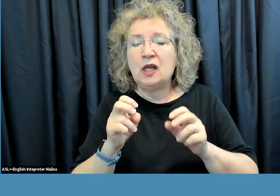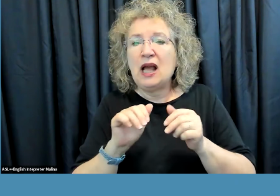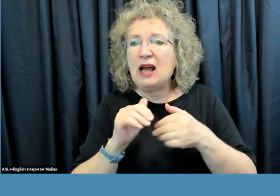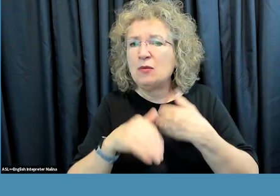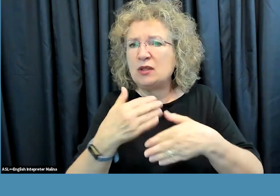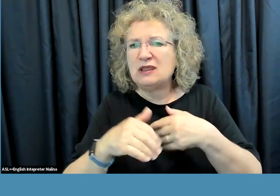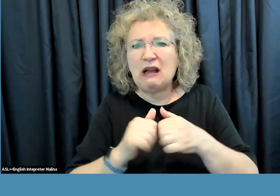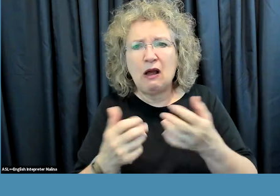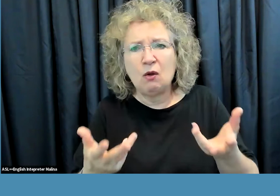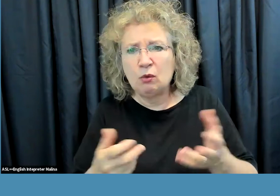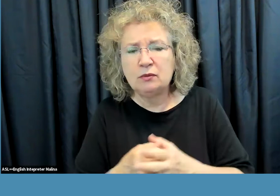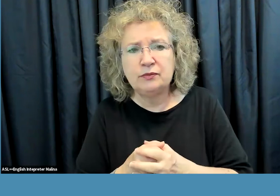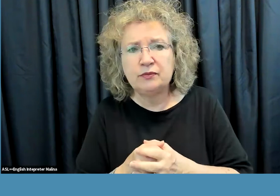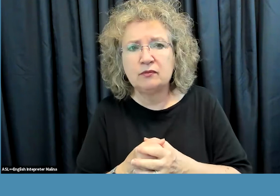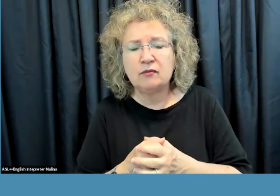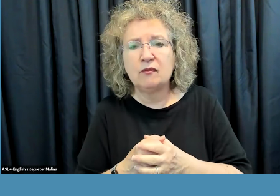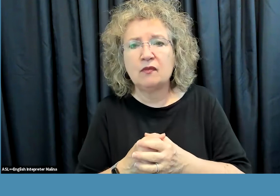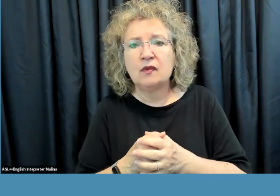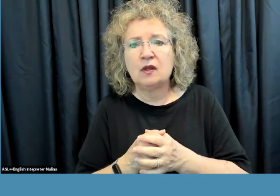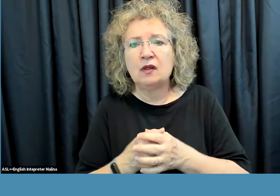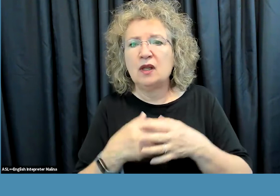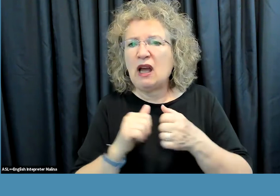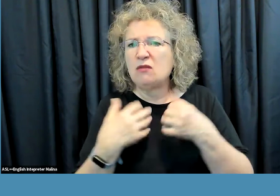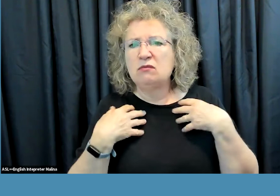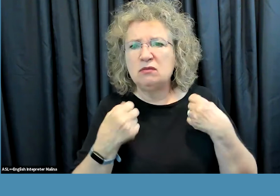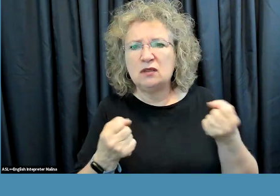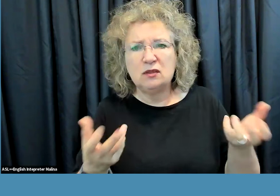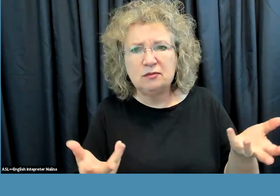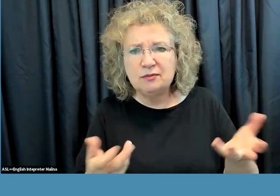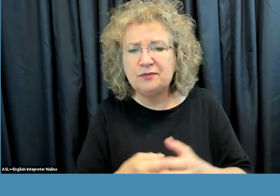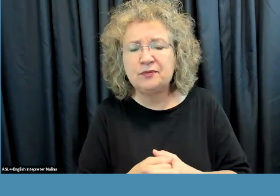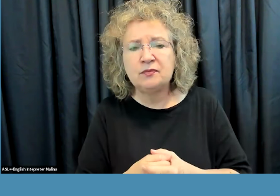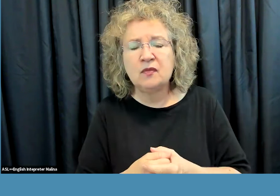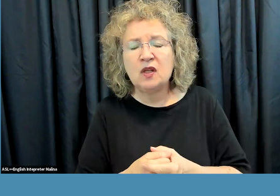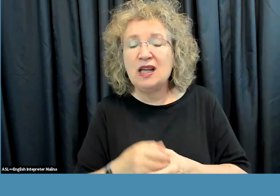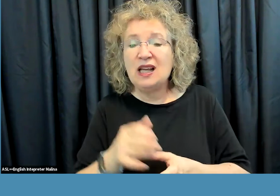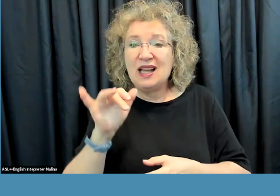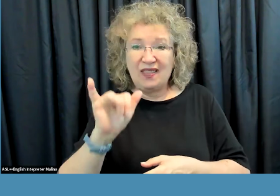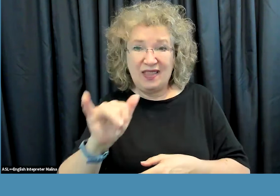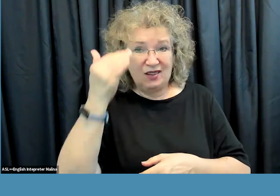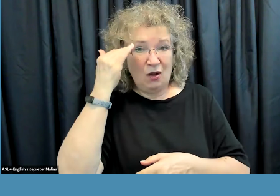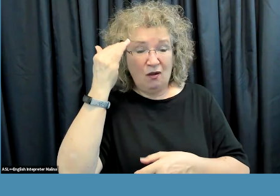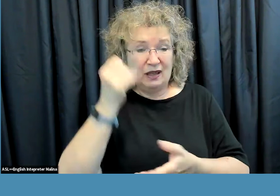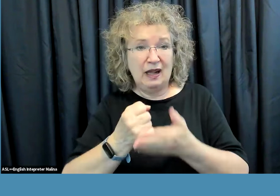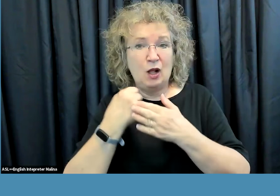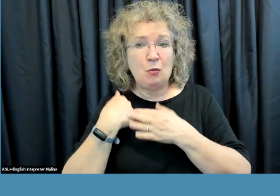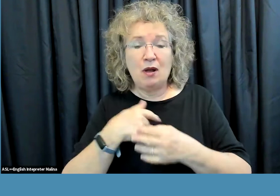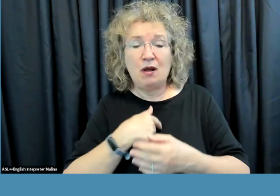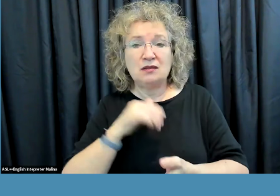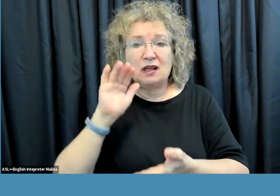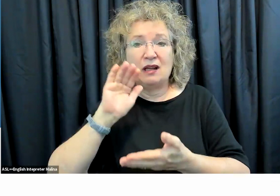knowledge will be important to help us be less vulnerable to disaster scams. Next slide,